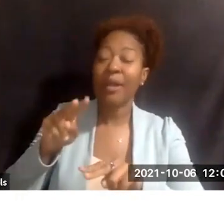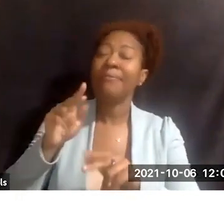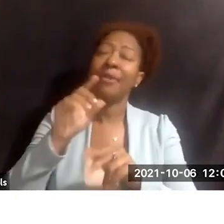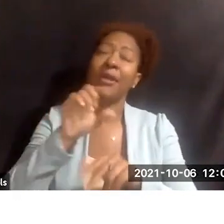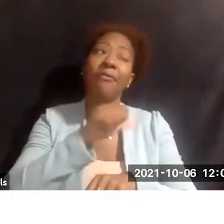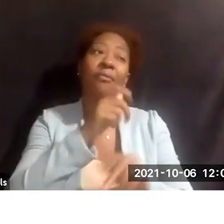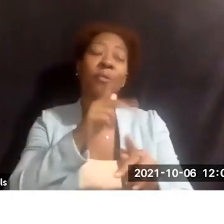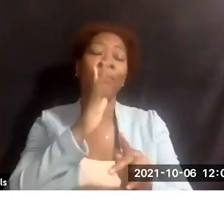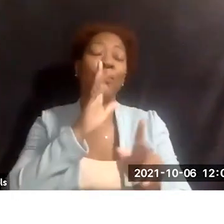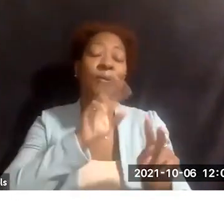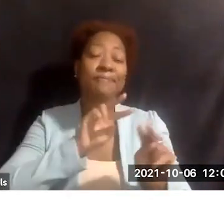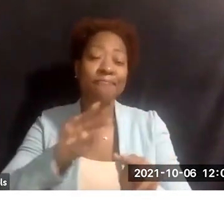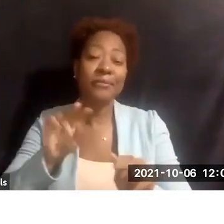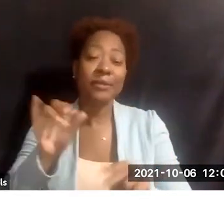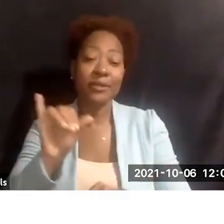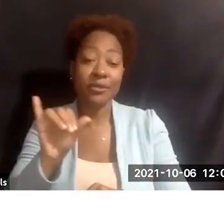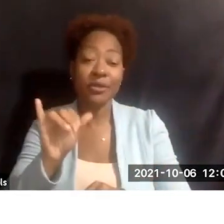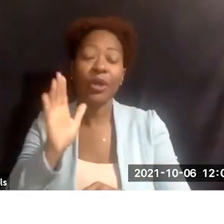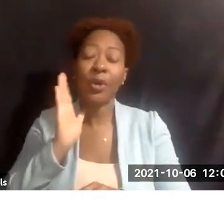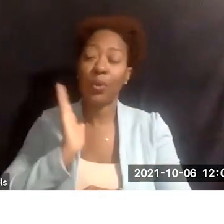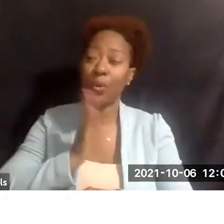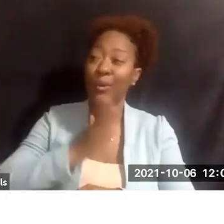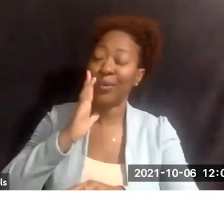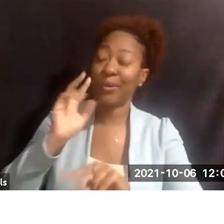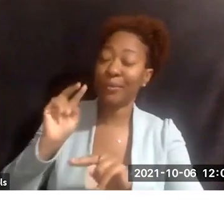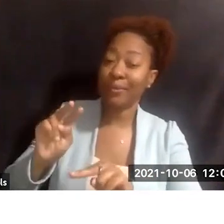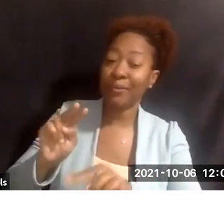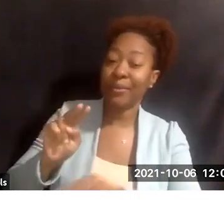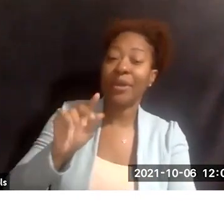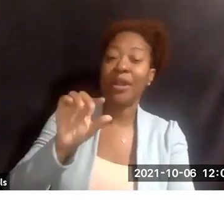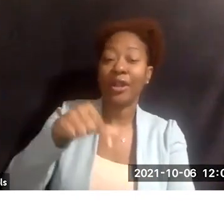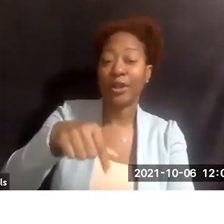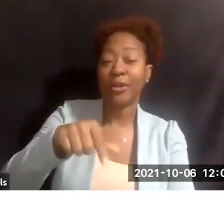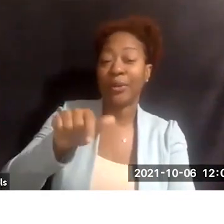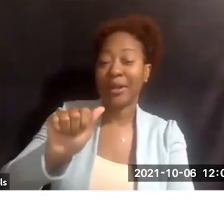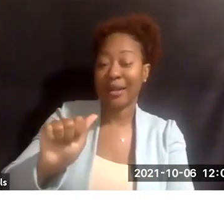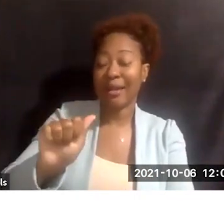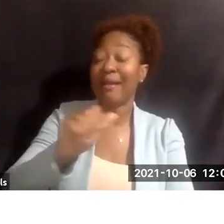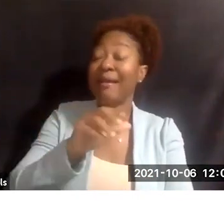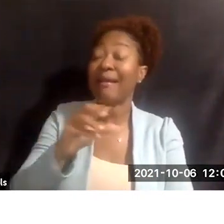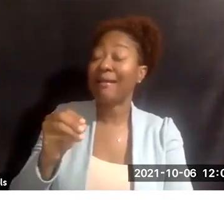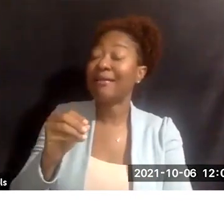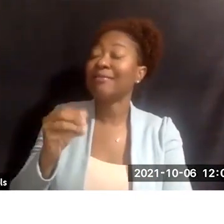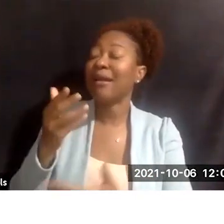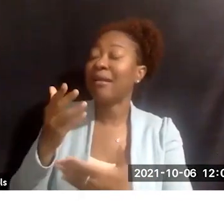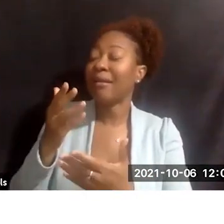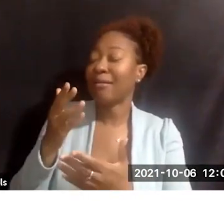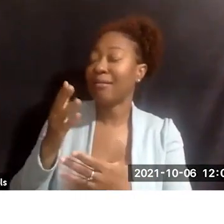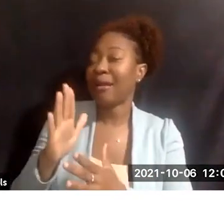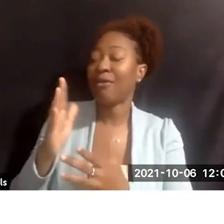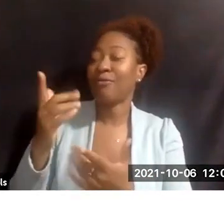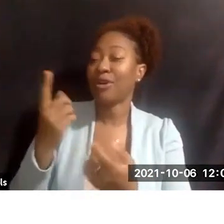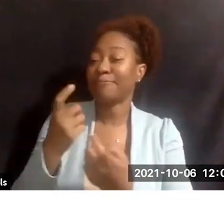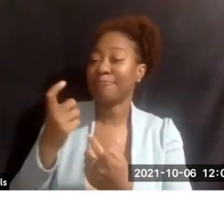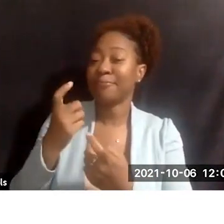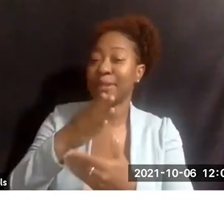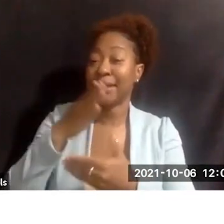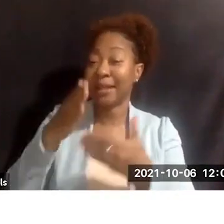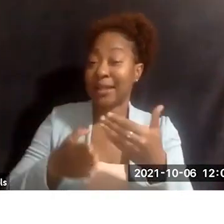that. But we are going to try to monitor the Q&A feature and also take some questions at the end of our